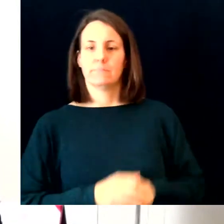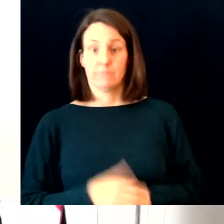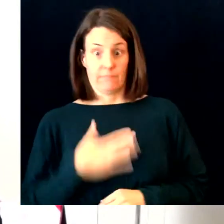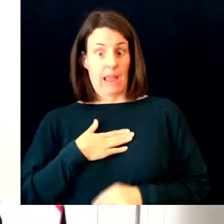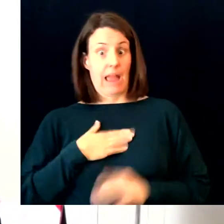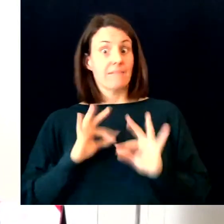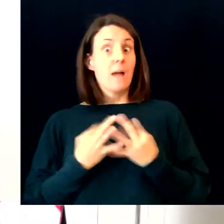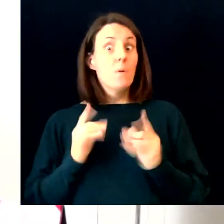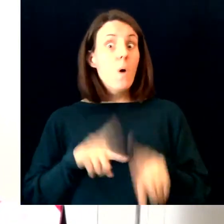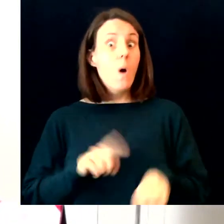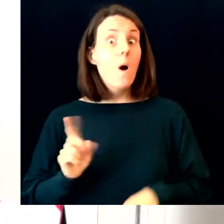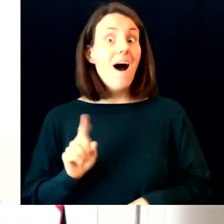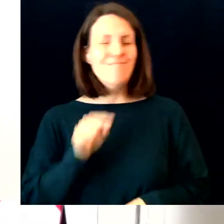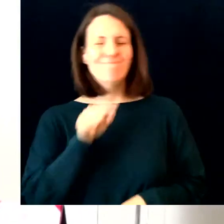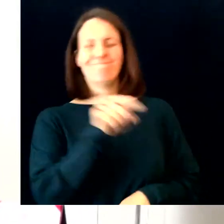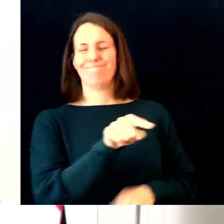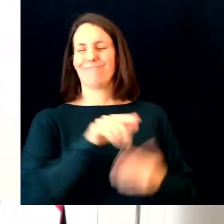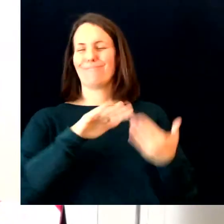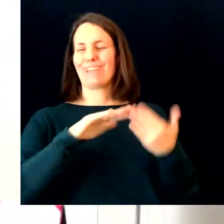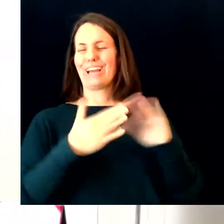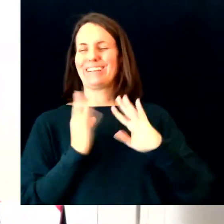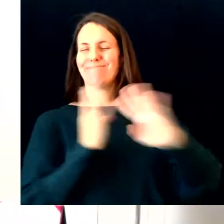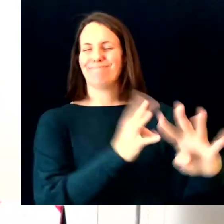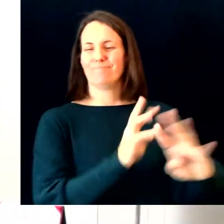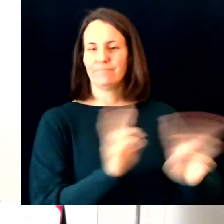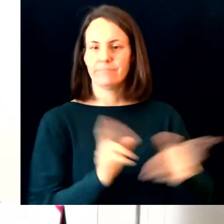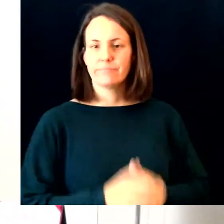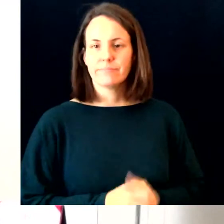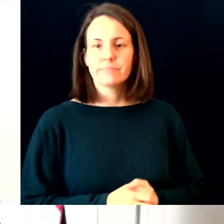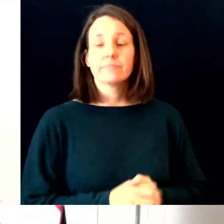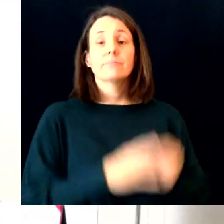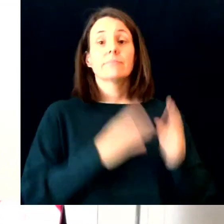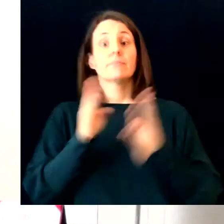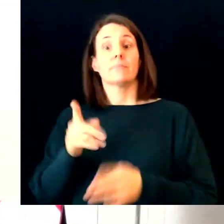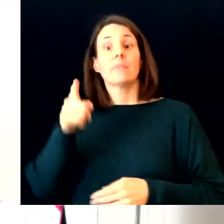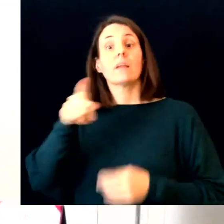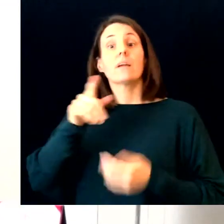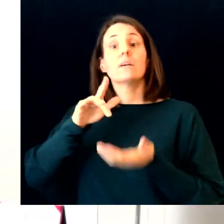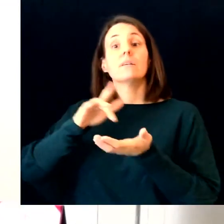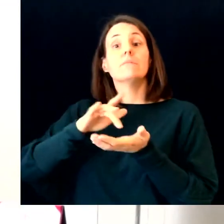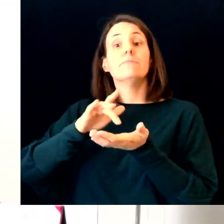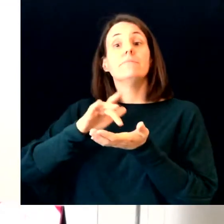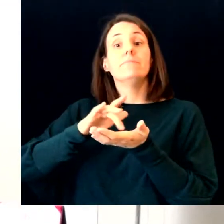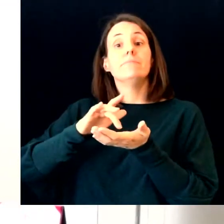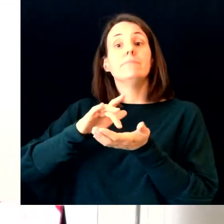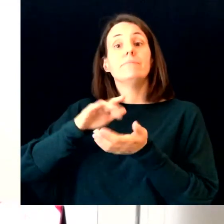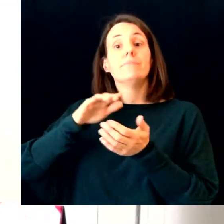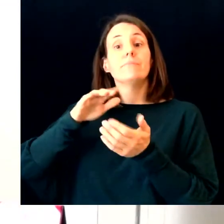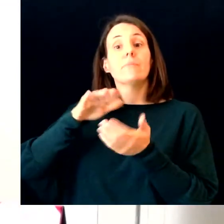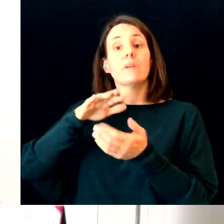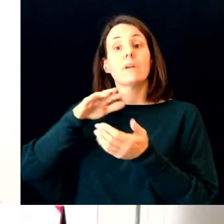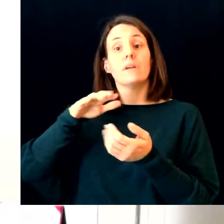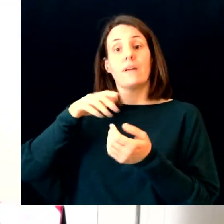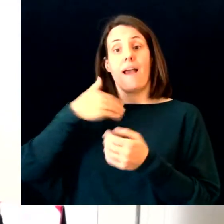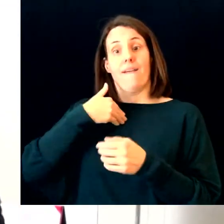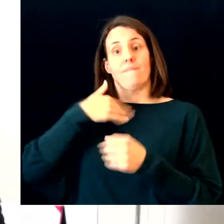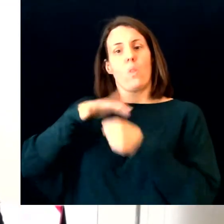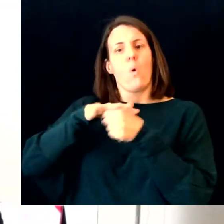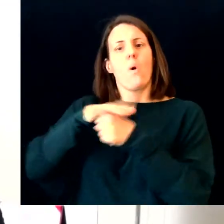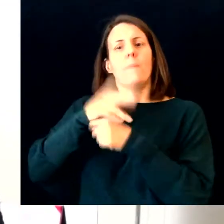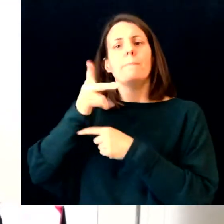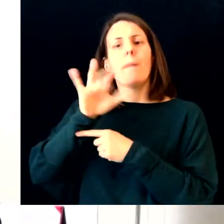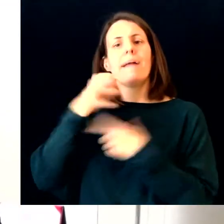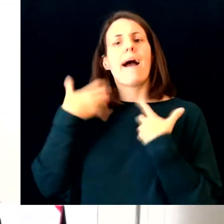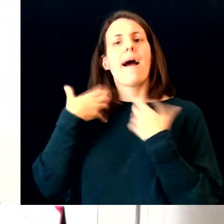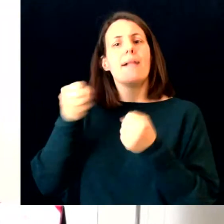to local or tribal public health departments, or you could go to local pharmacies. If you want to locate a provider administering